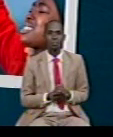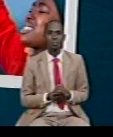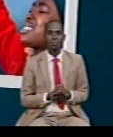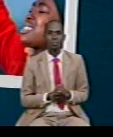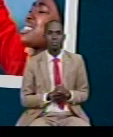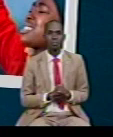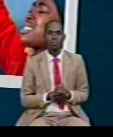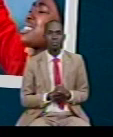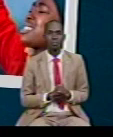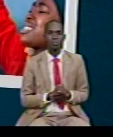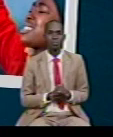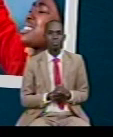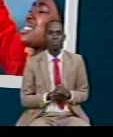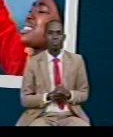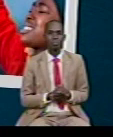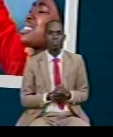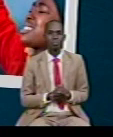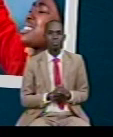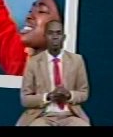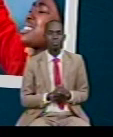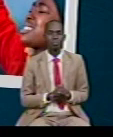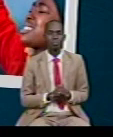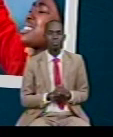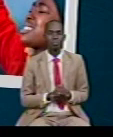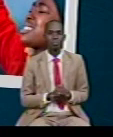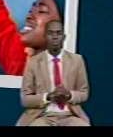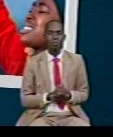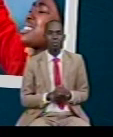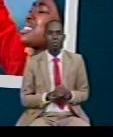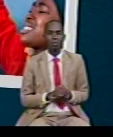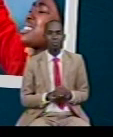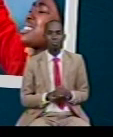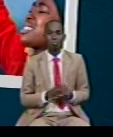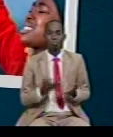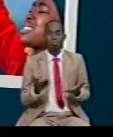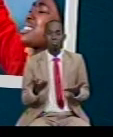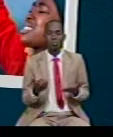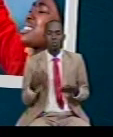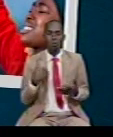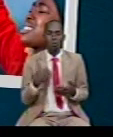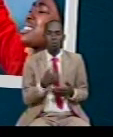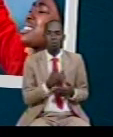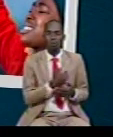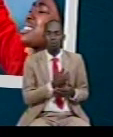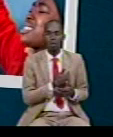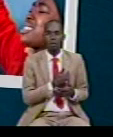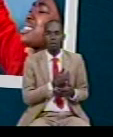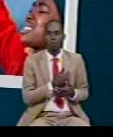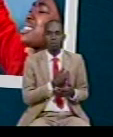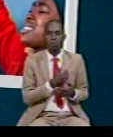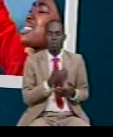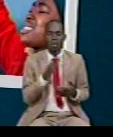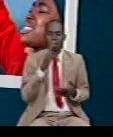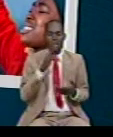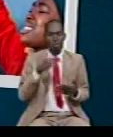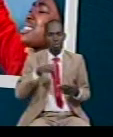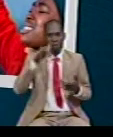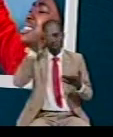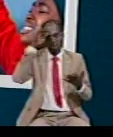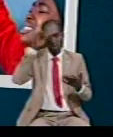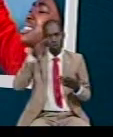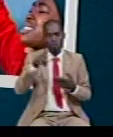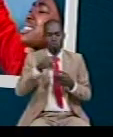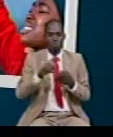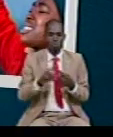We are still waiting for our counselors to attend to the converts who